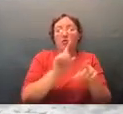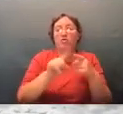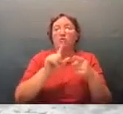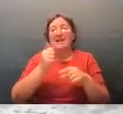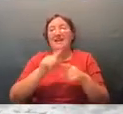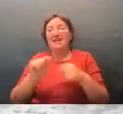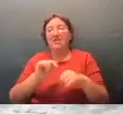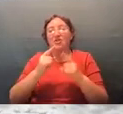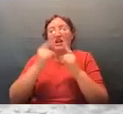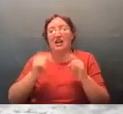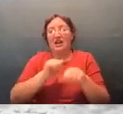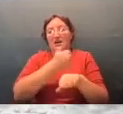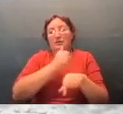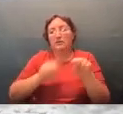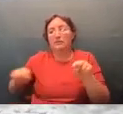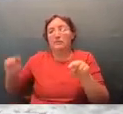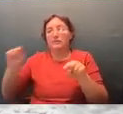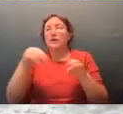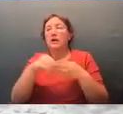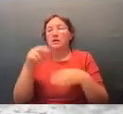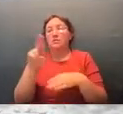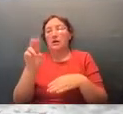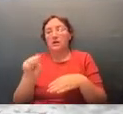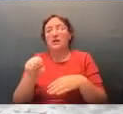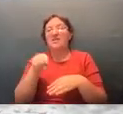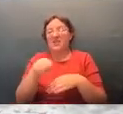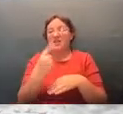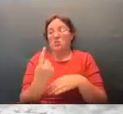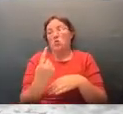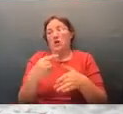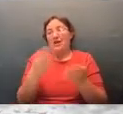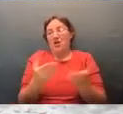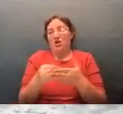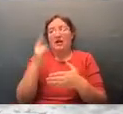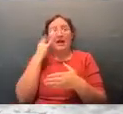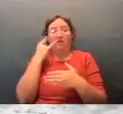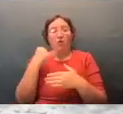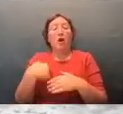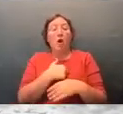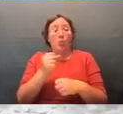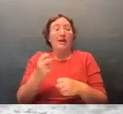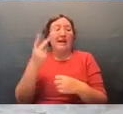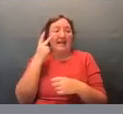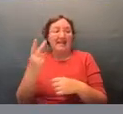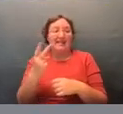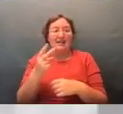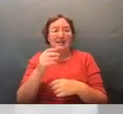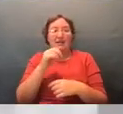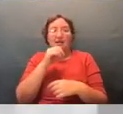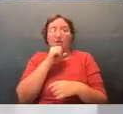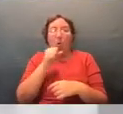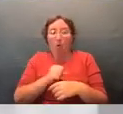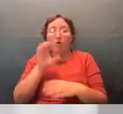location sites in the United States, and this is one of them. We can see here with an old historic